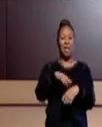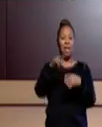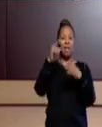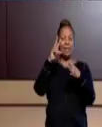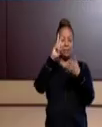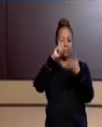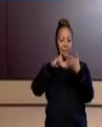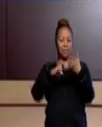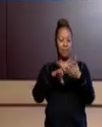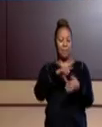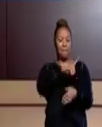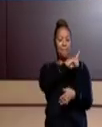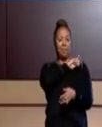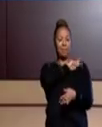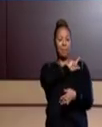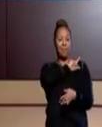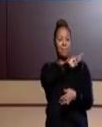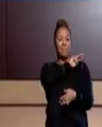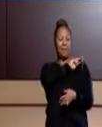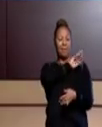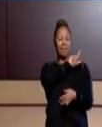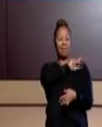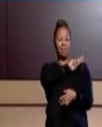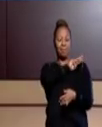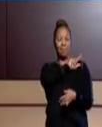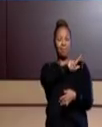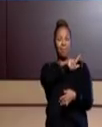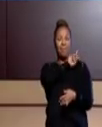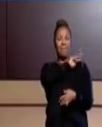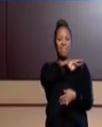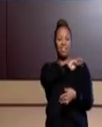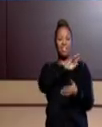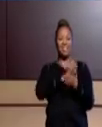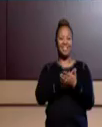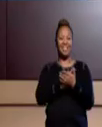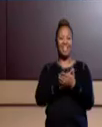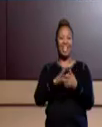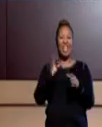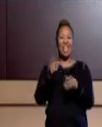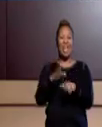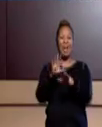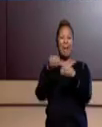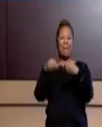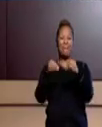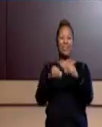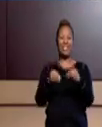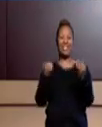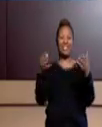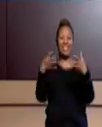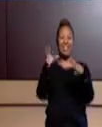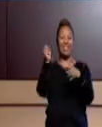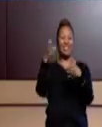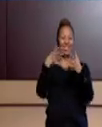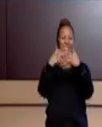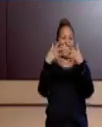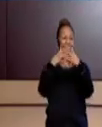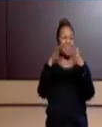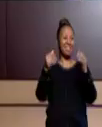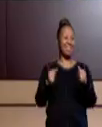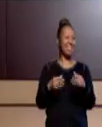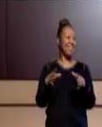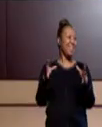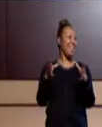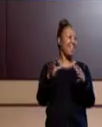you to look up Dr. Ian. I need you to get his book. Order your juicer. Let's juice together.